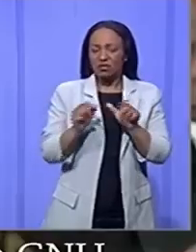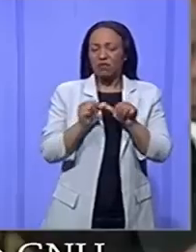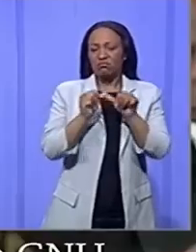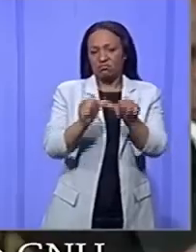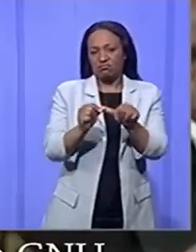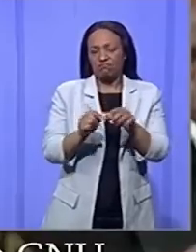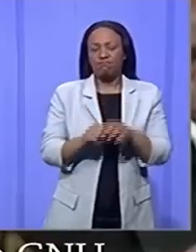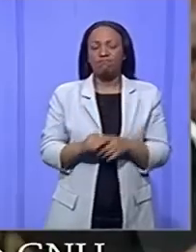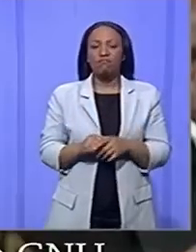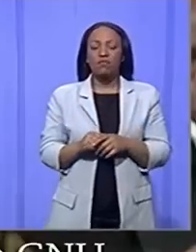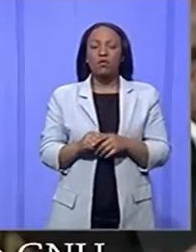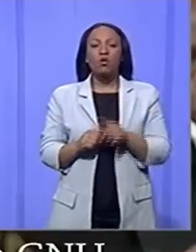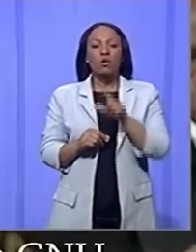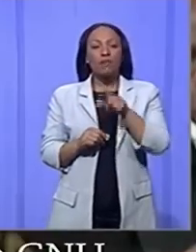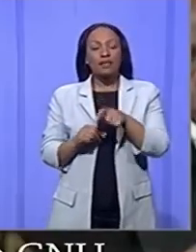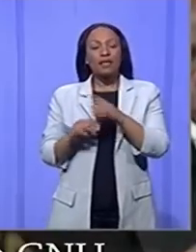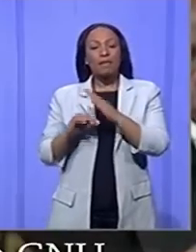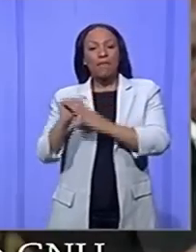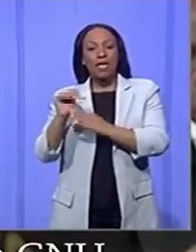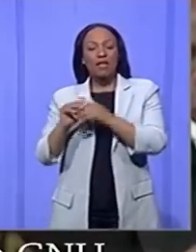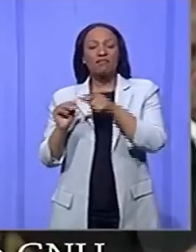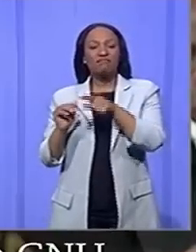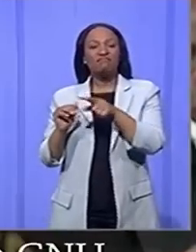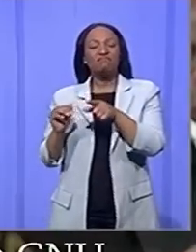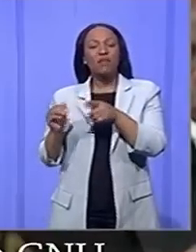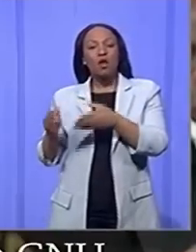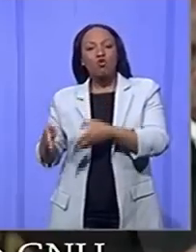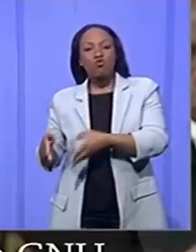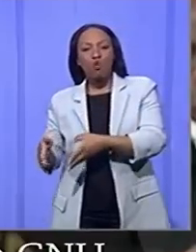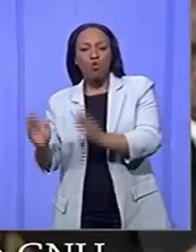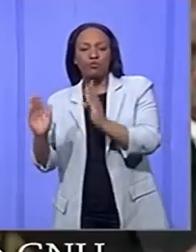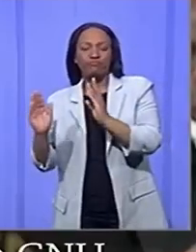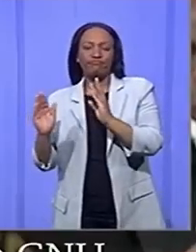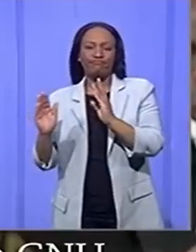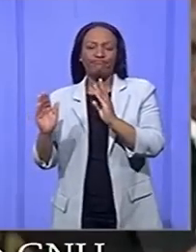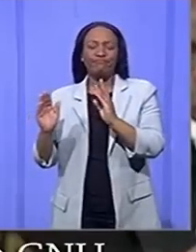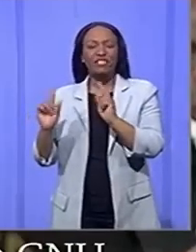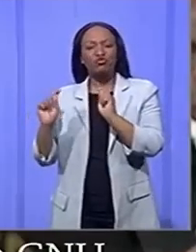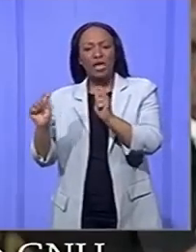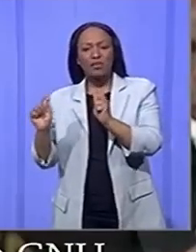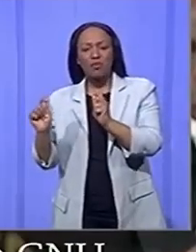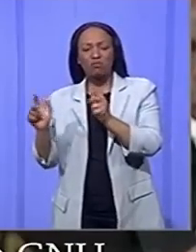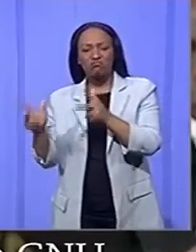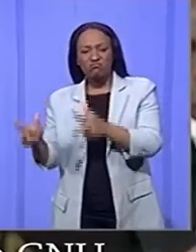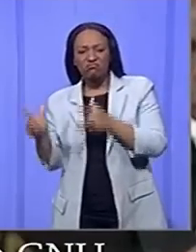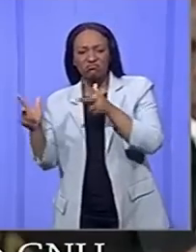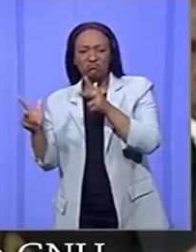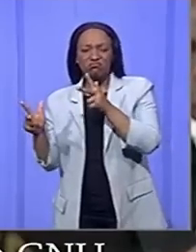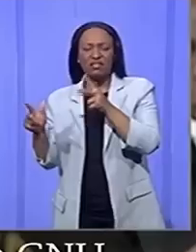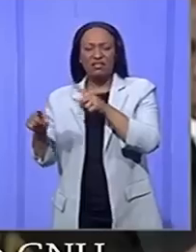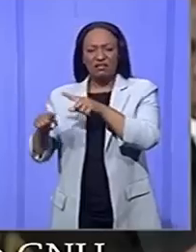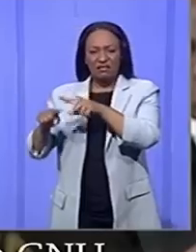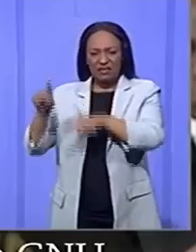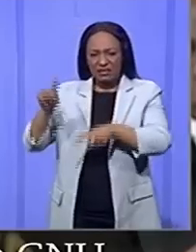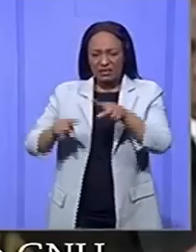investments in infrastructure through a more holistic and integrated